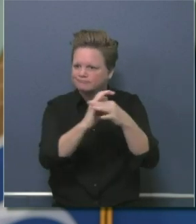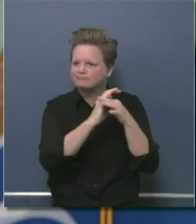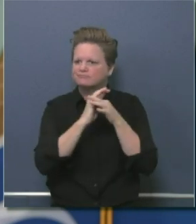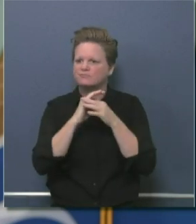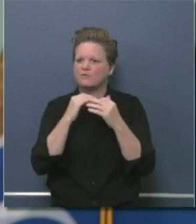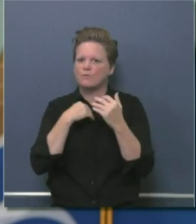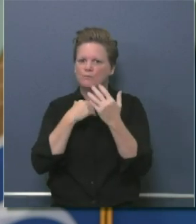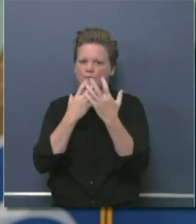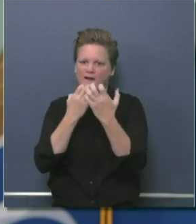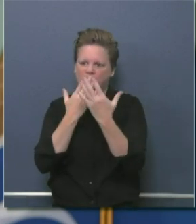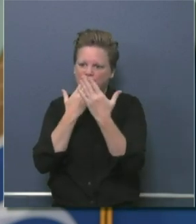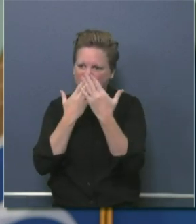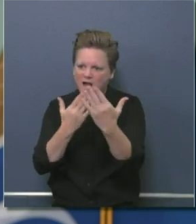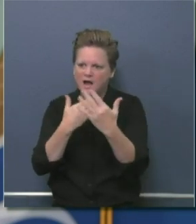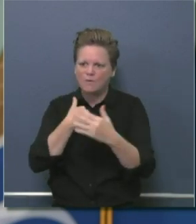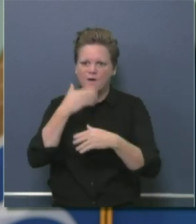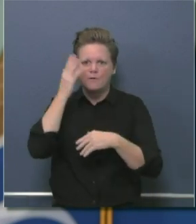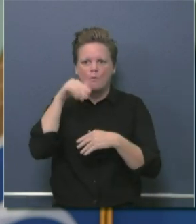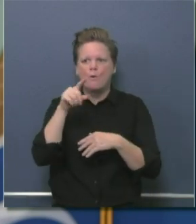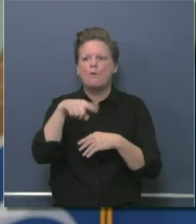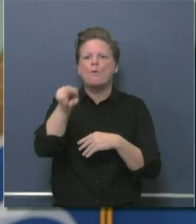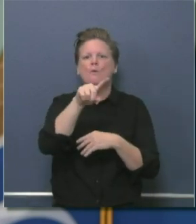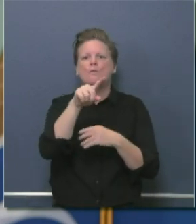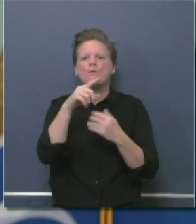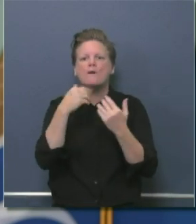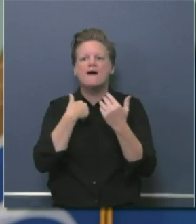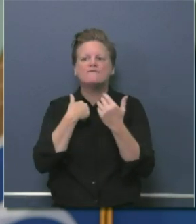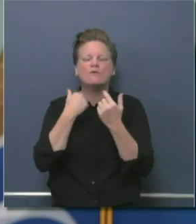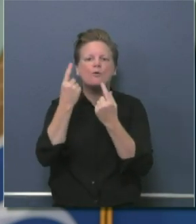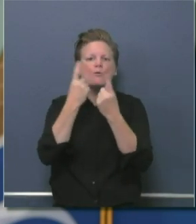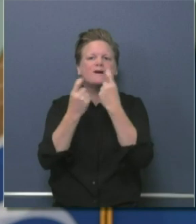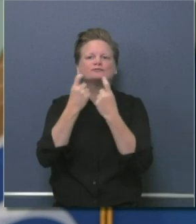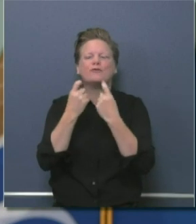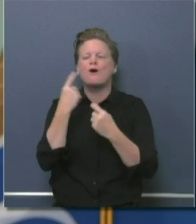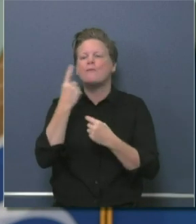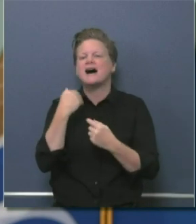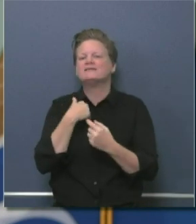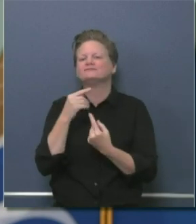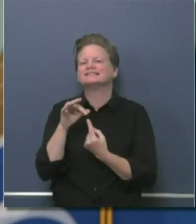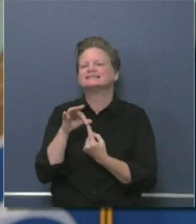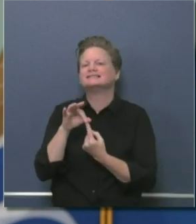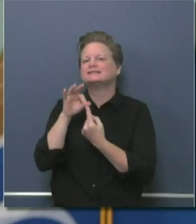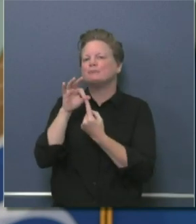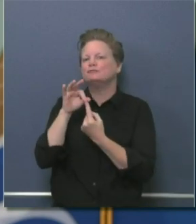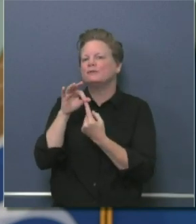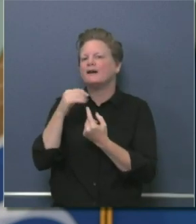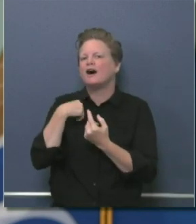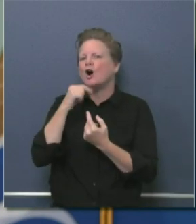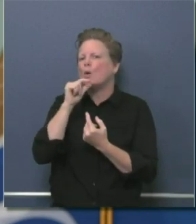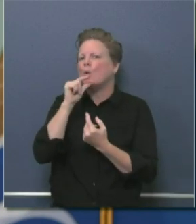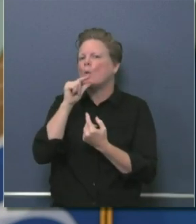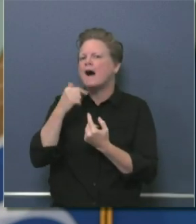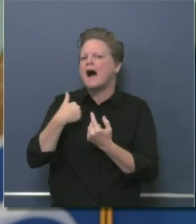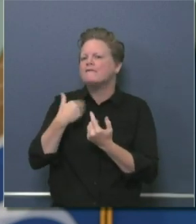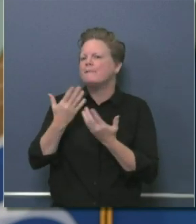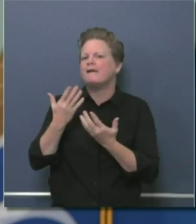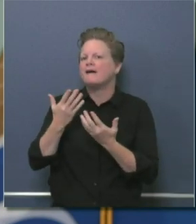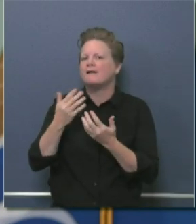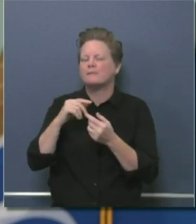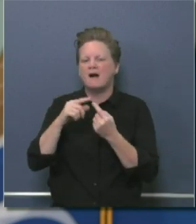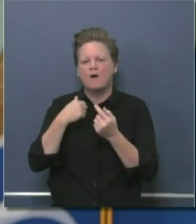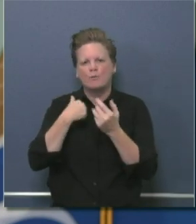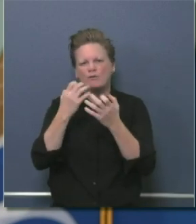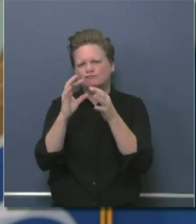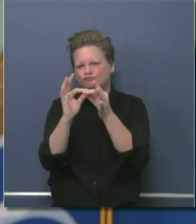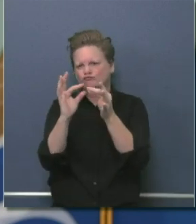of those exceptions. But again, they're the exceptions. That collaborative spirit that is alive all across this state, regions